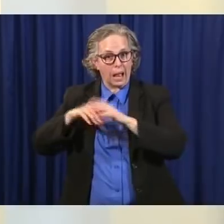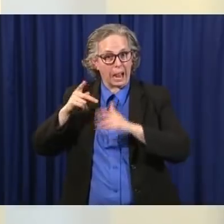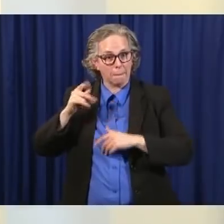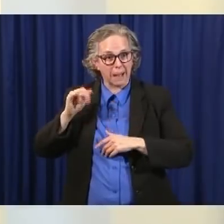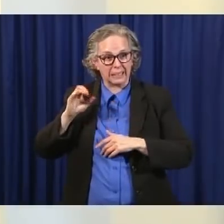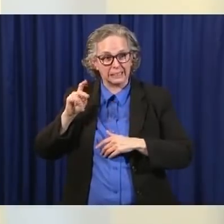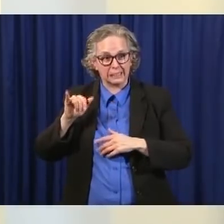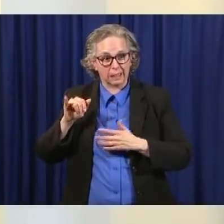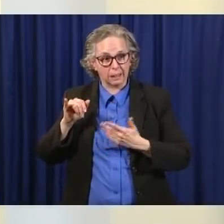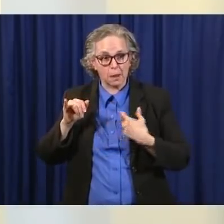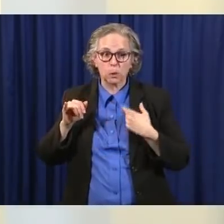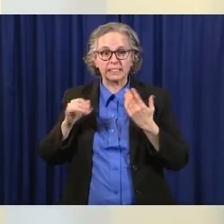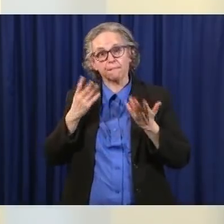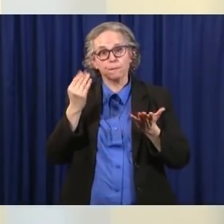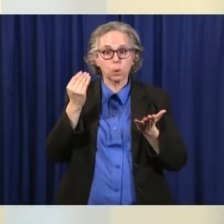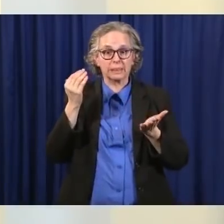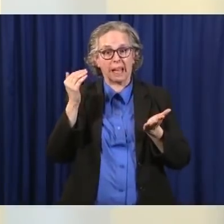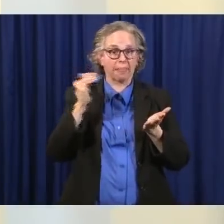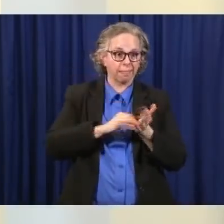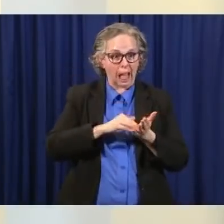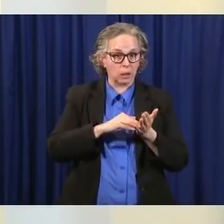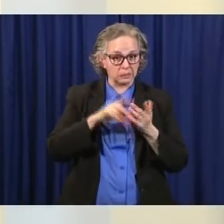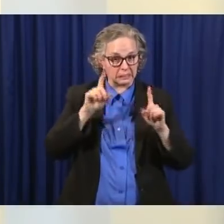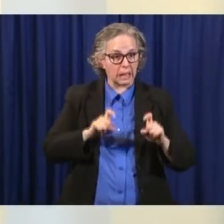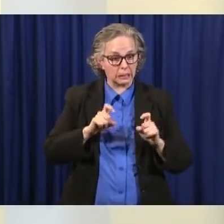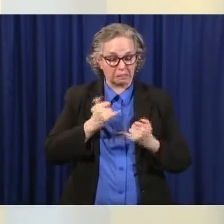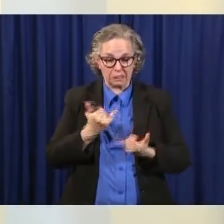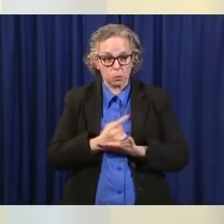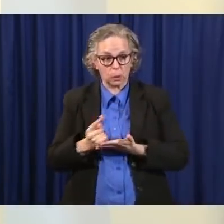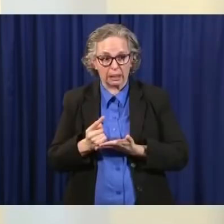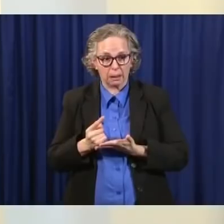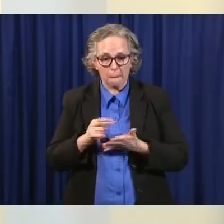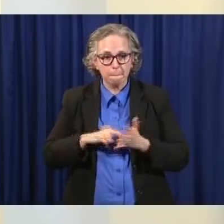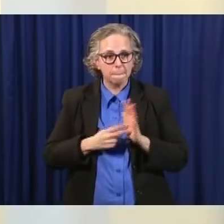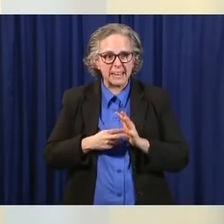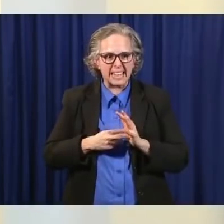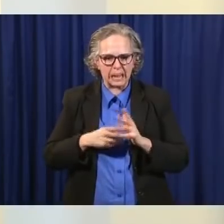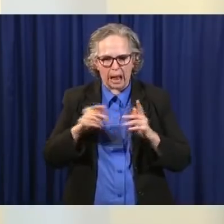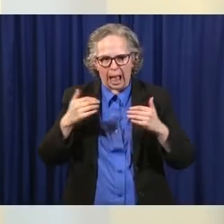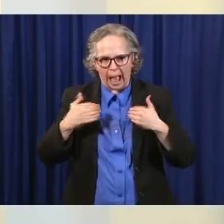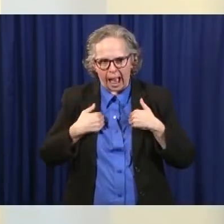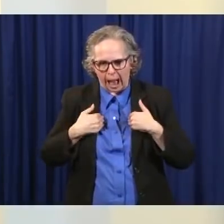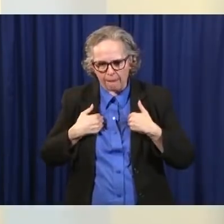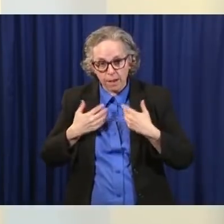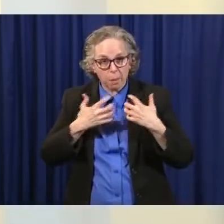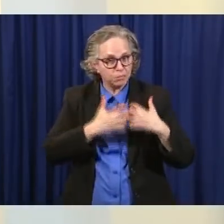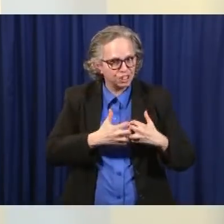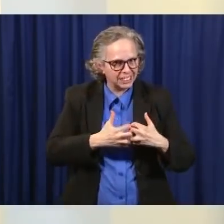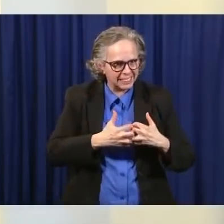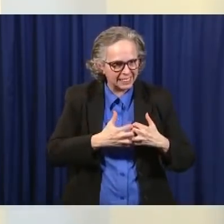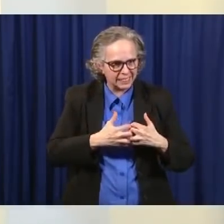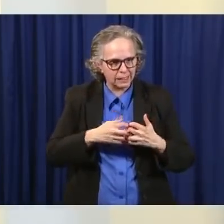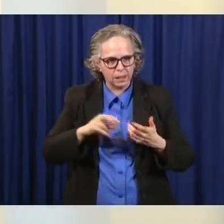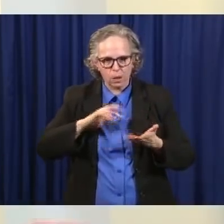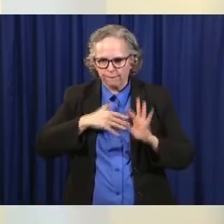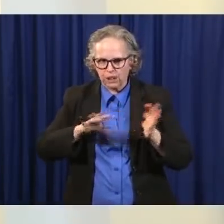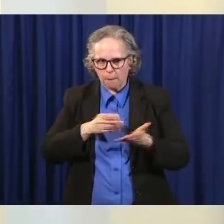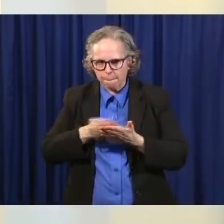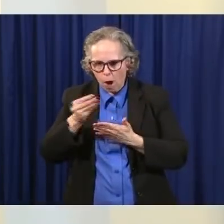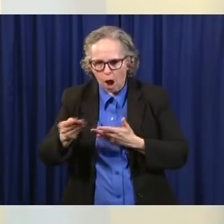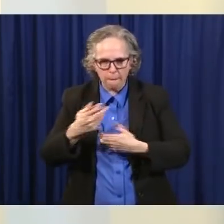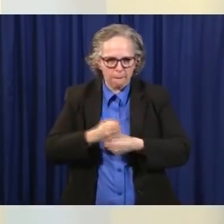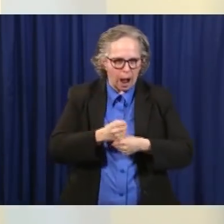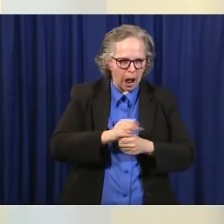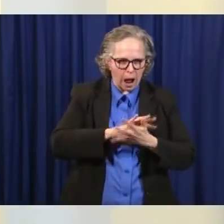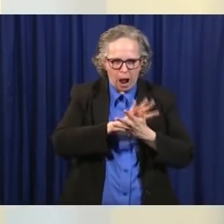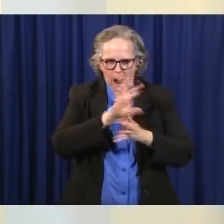this week, we have machines. We begged, borrowed, stole them out of research labs, bought some of them ourselves, and positioned them